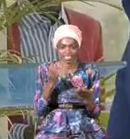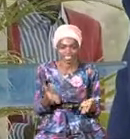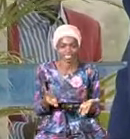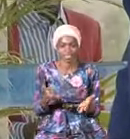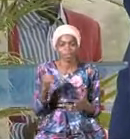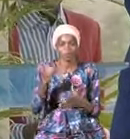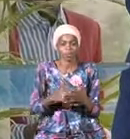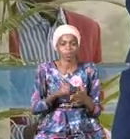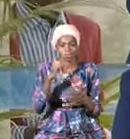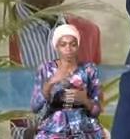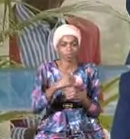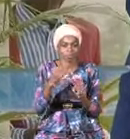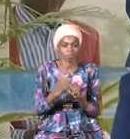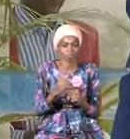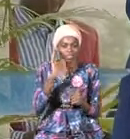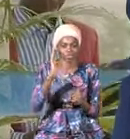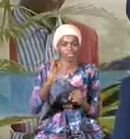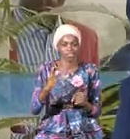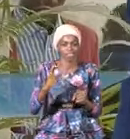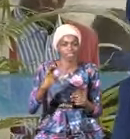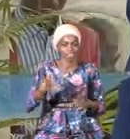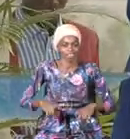life is your choice.